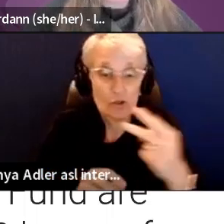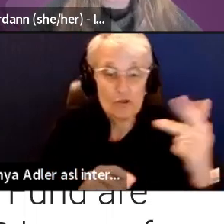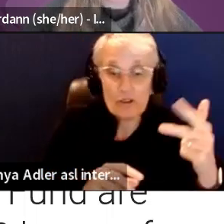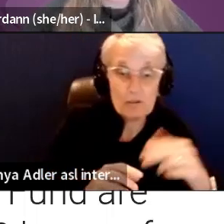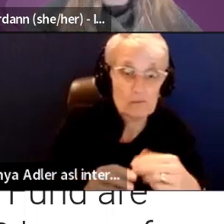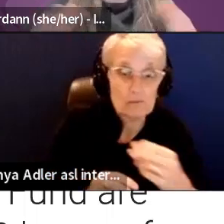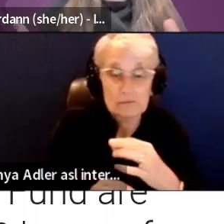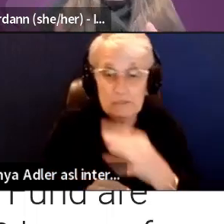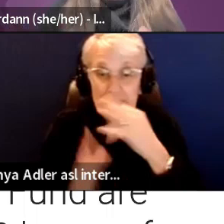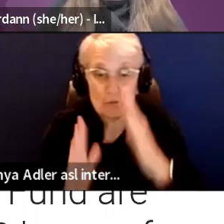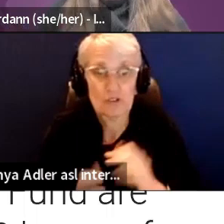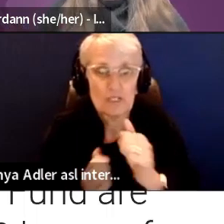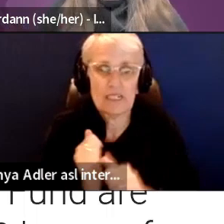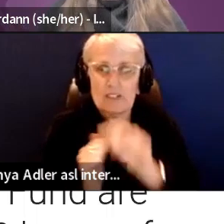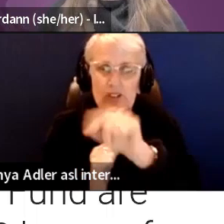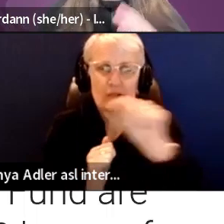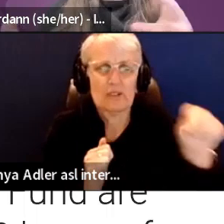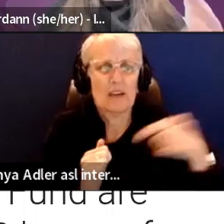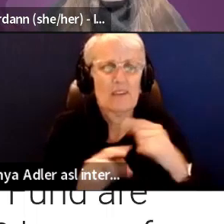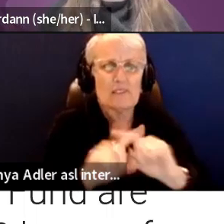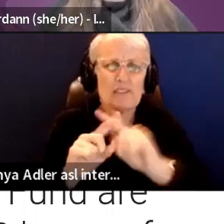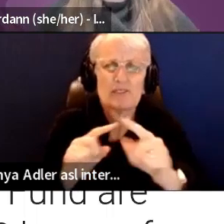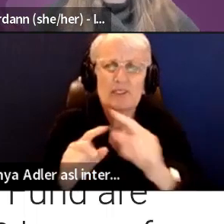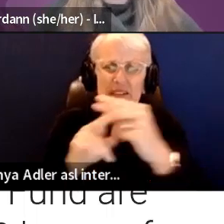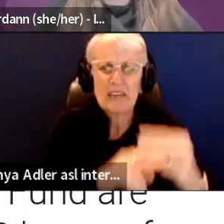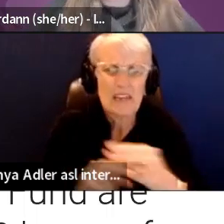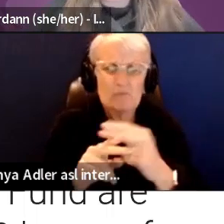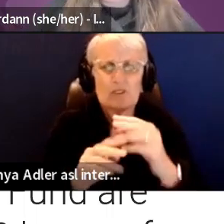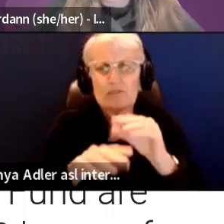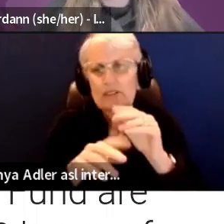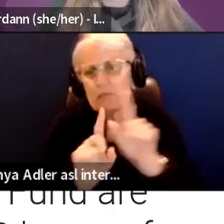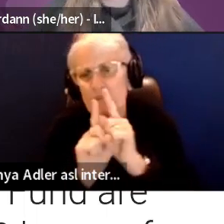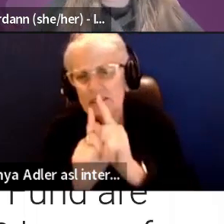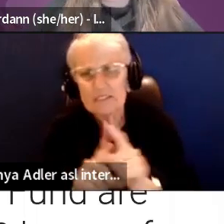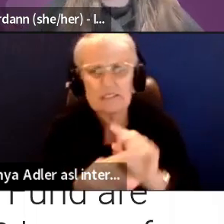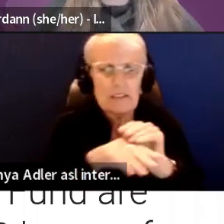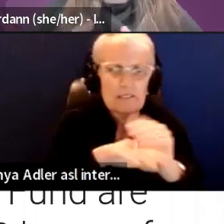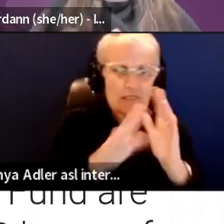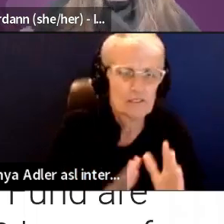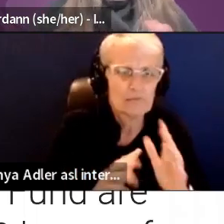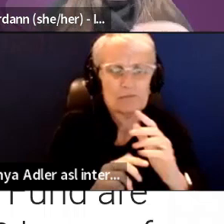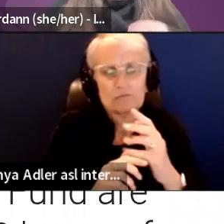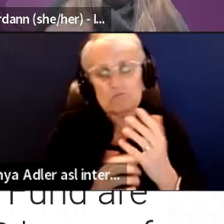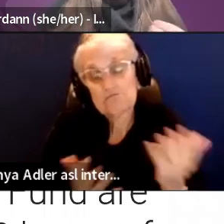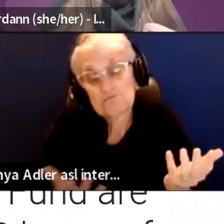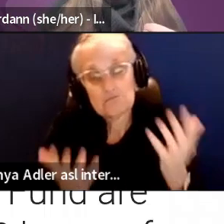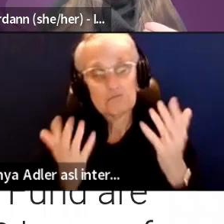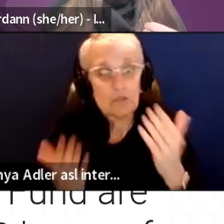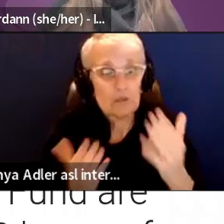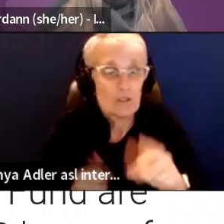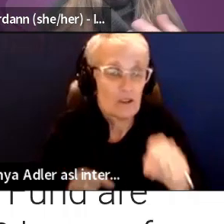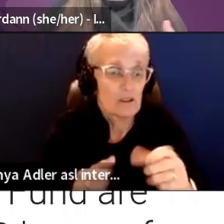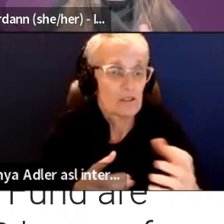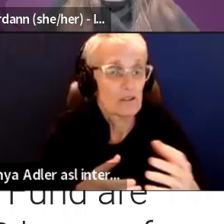Center has a different roster of mentors, advisors, and there may be an opportunity to involve